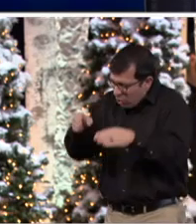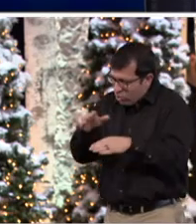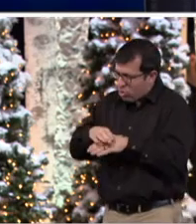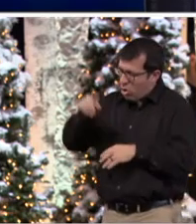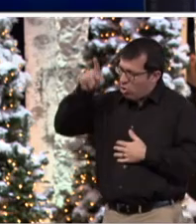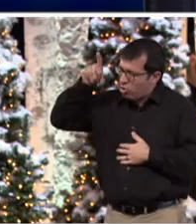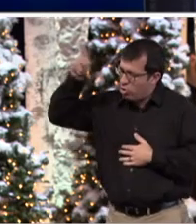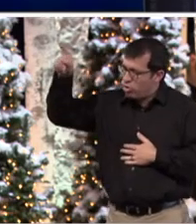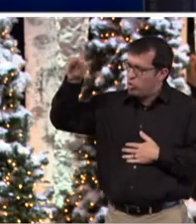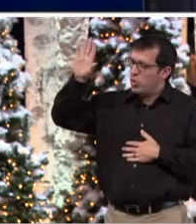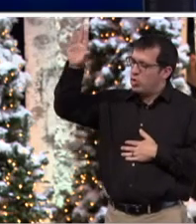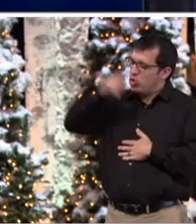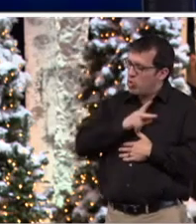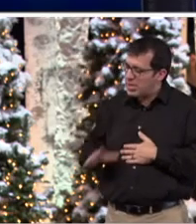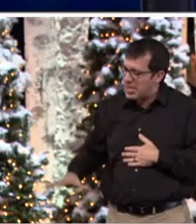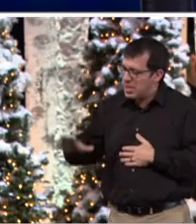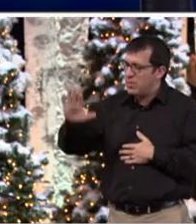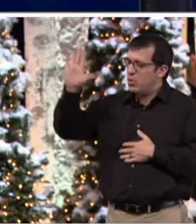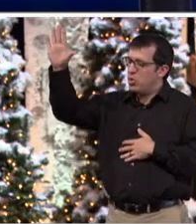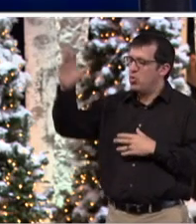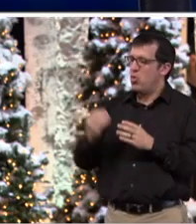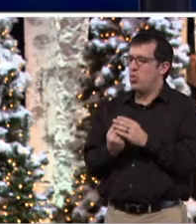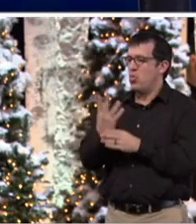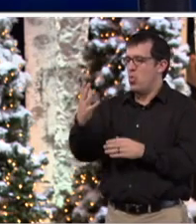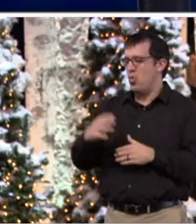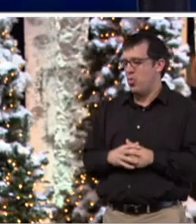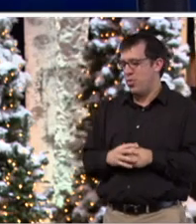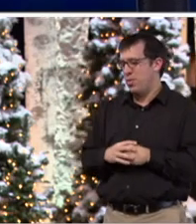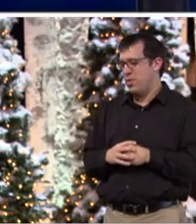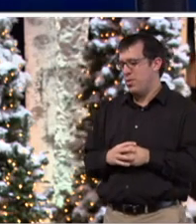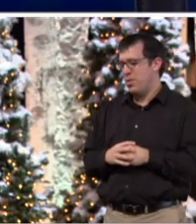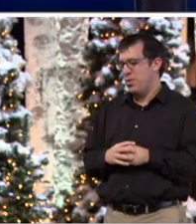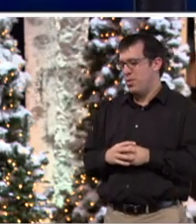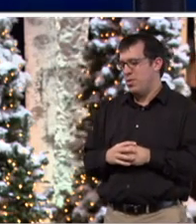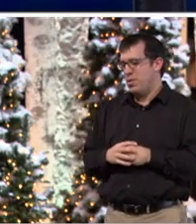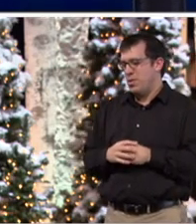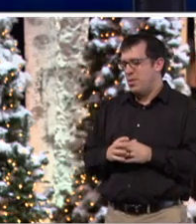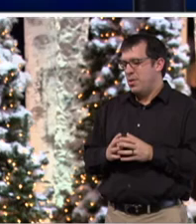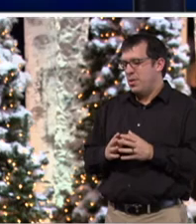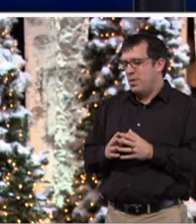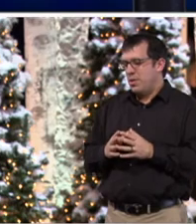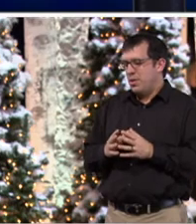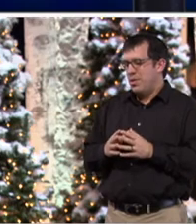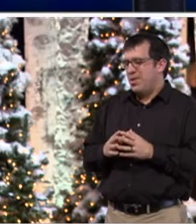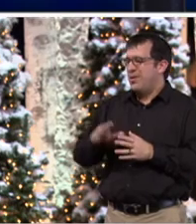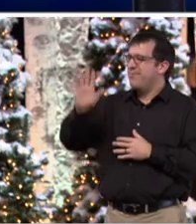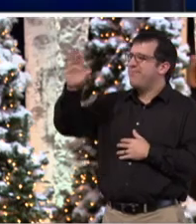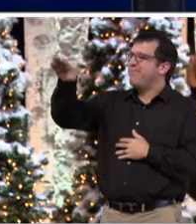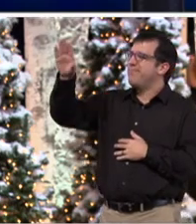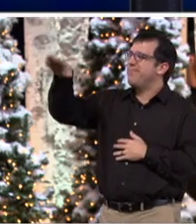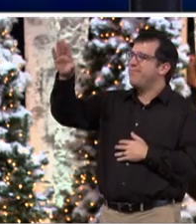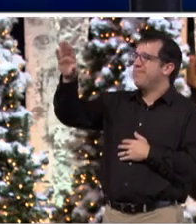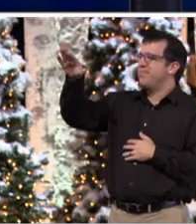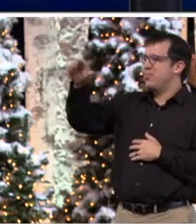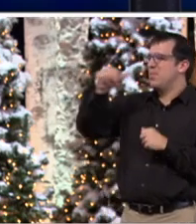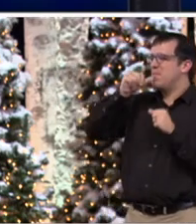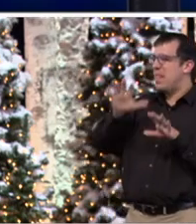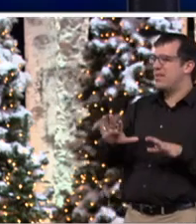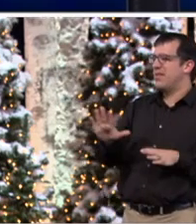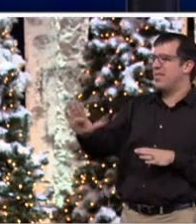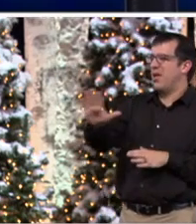and your kingdom and your growth. I ask that you bless their